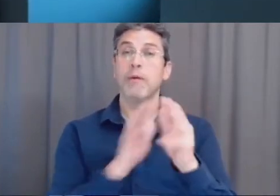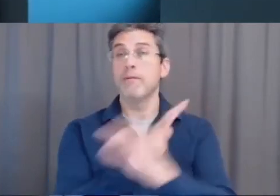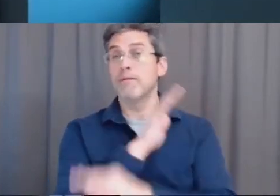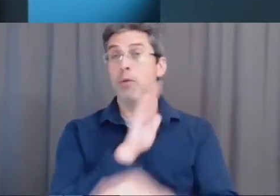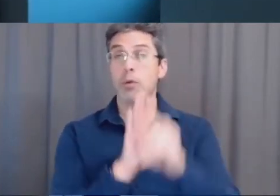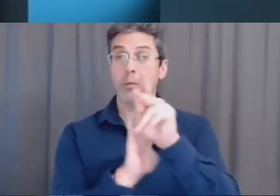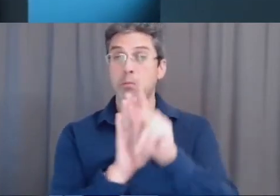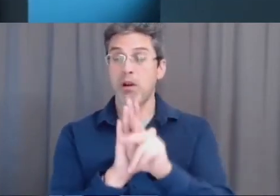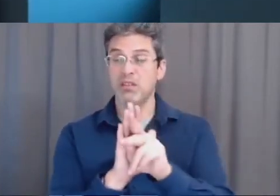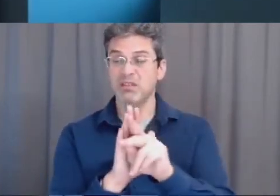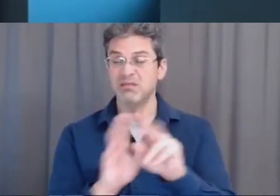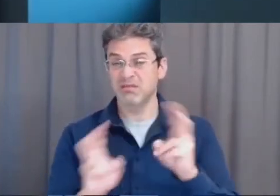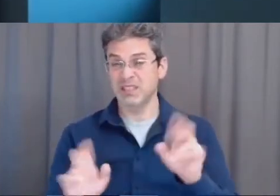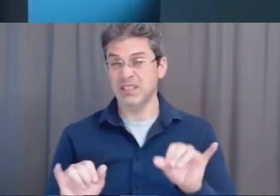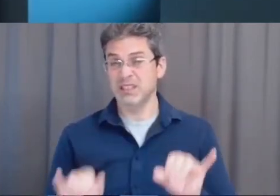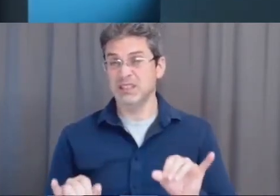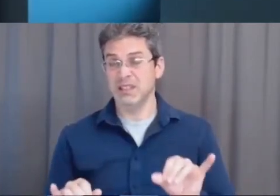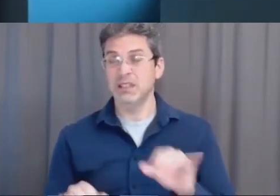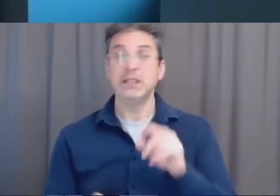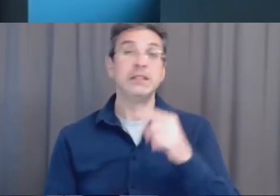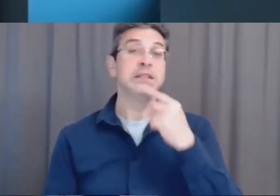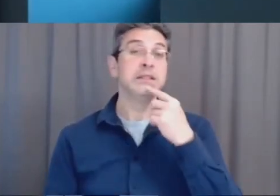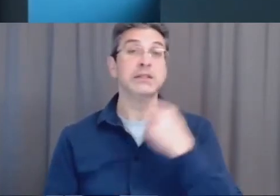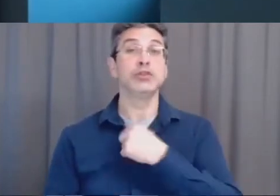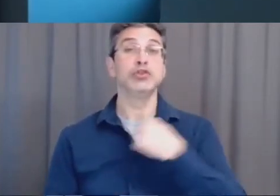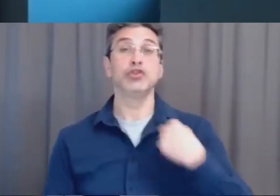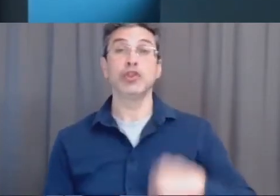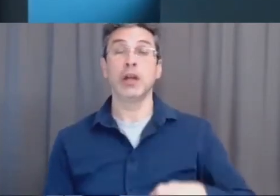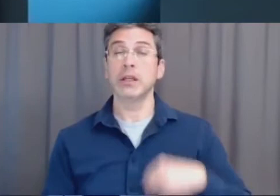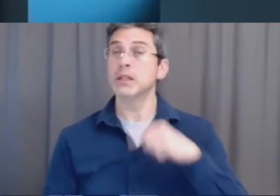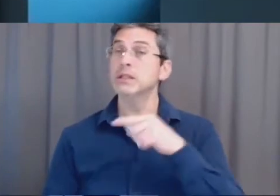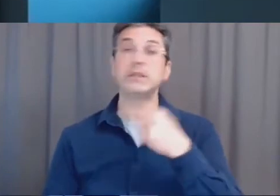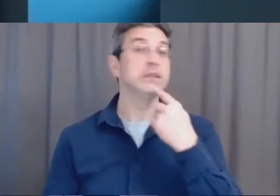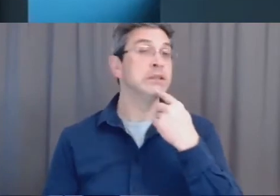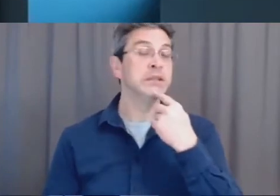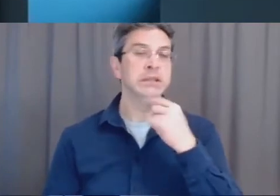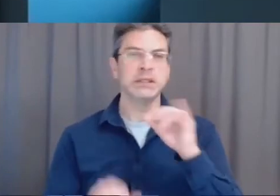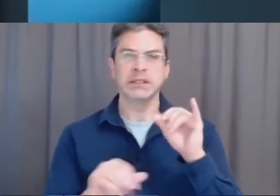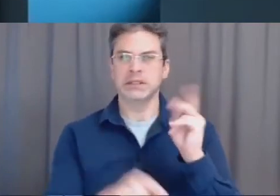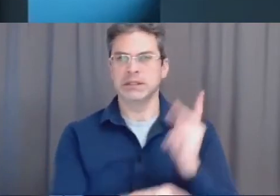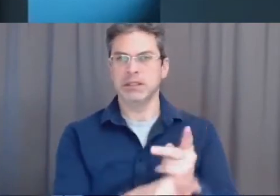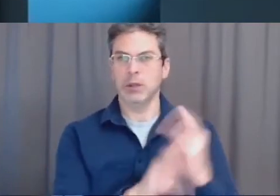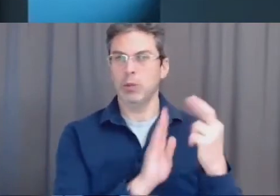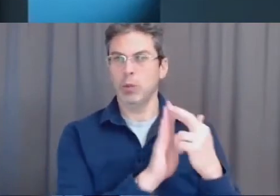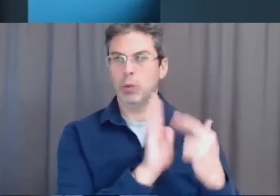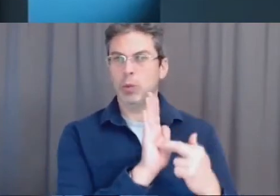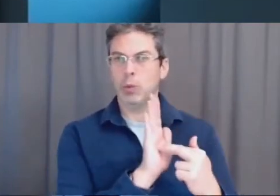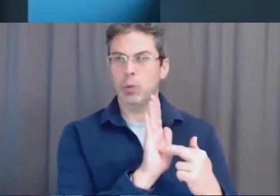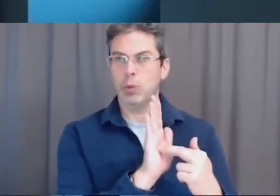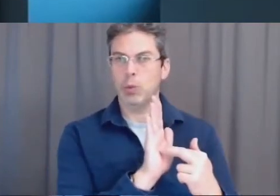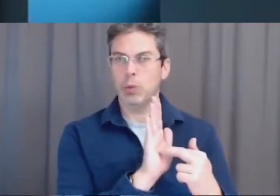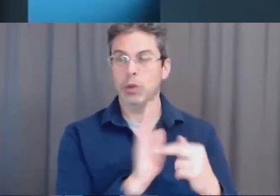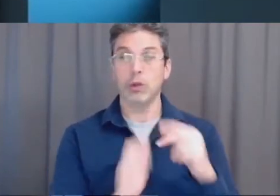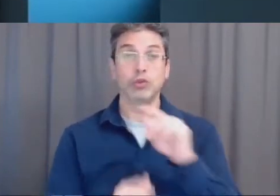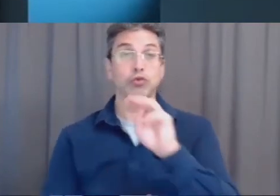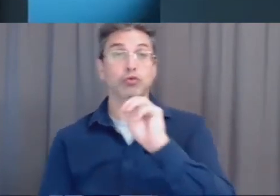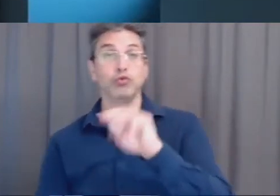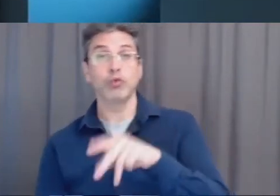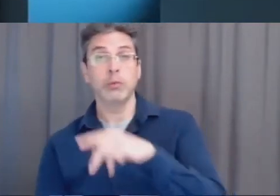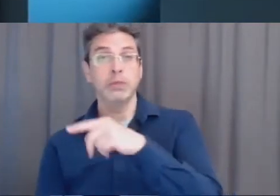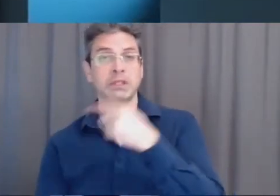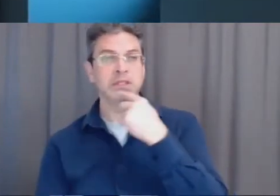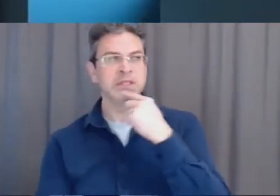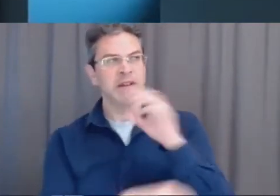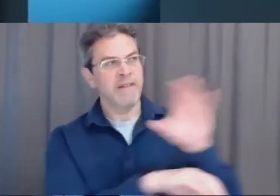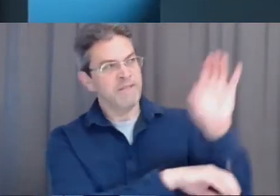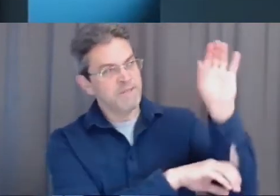When he talks about China, he talks about upholding rules. He doesn't talk in Trump's terms about bending China to America's will. He's